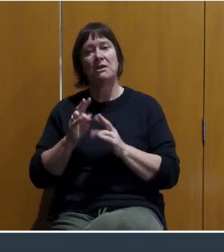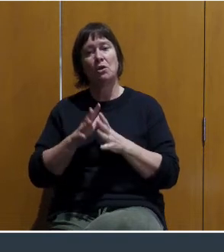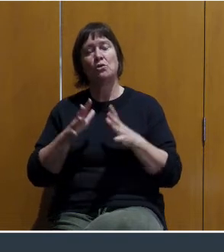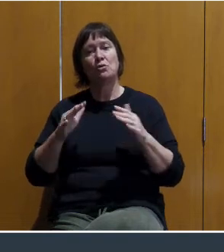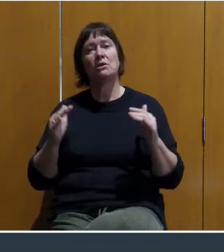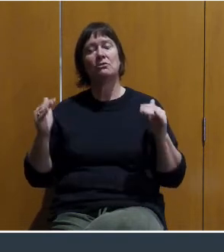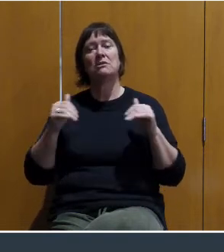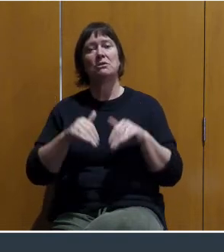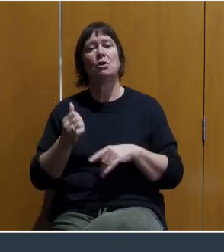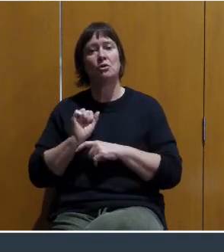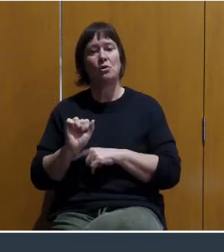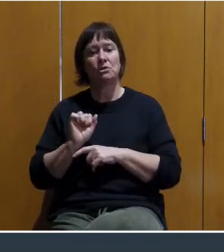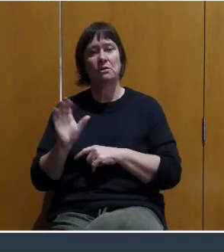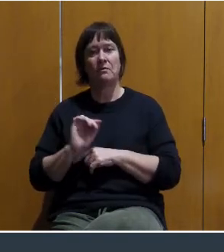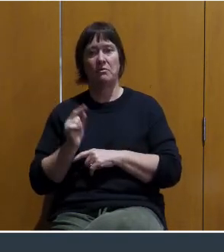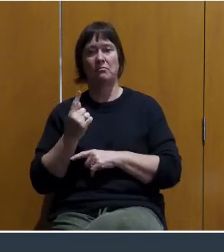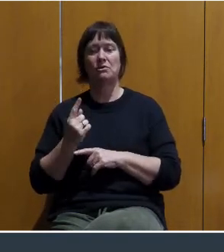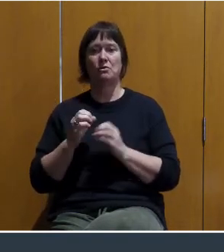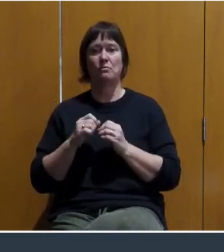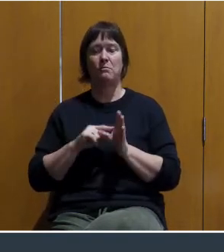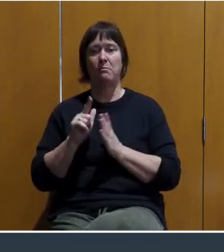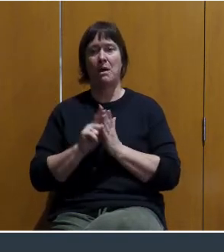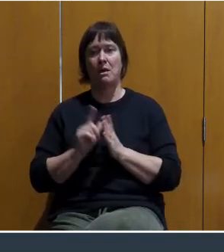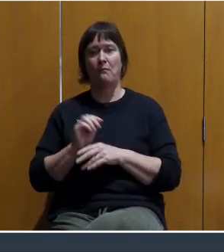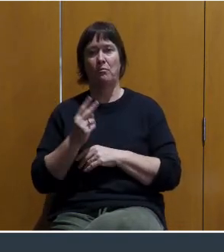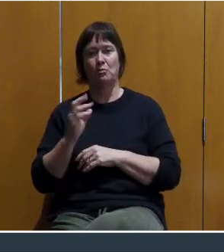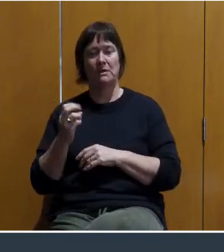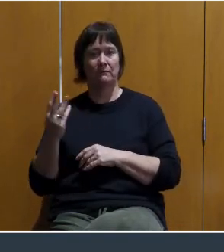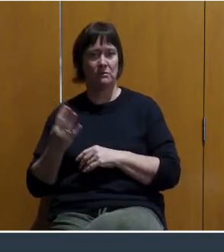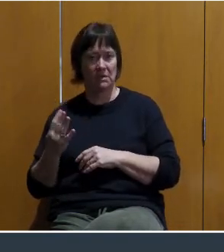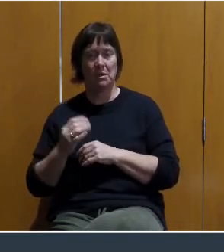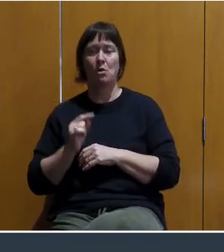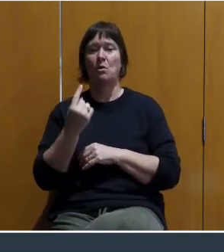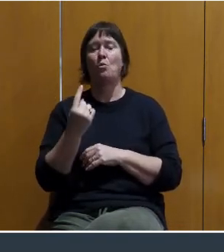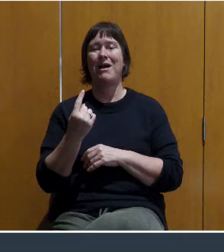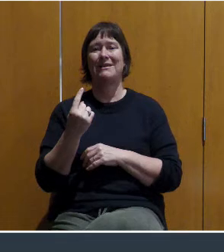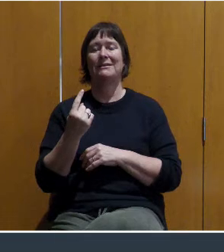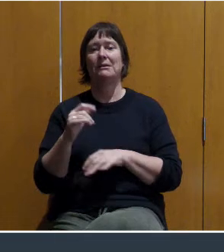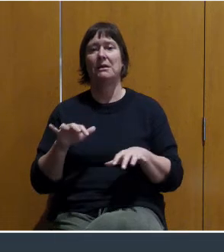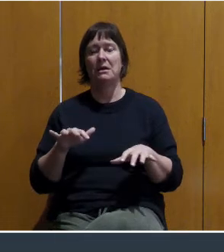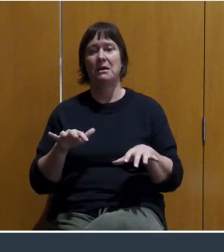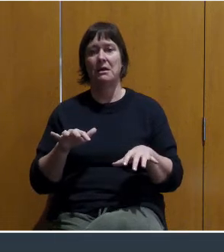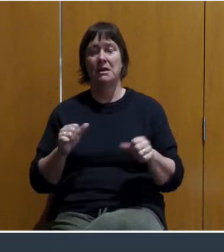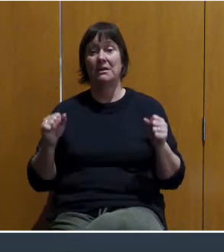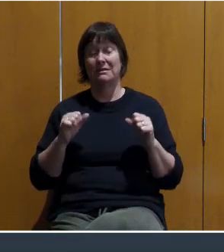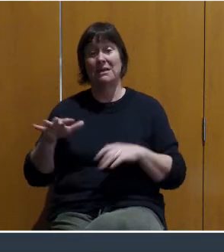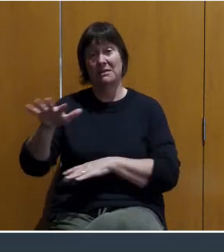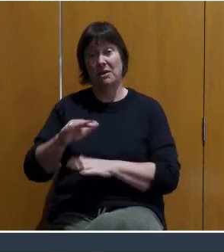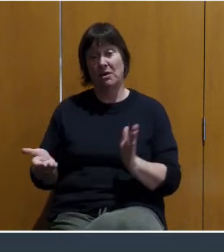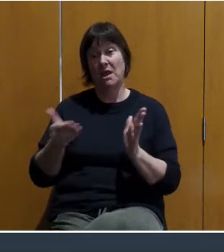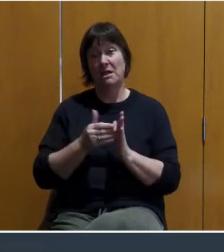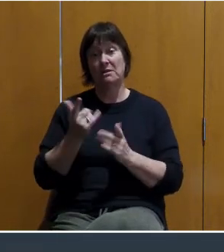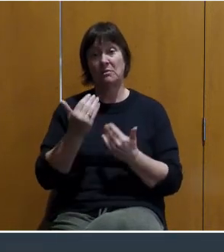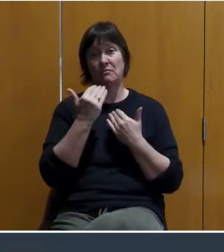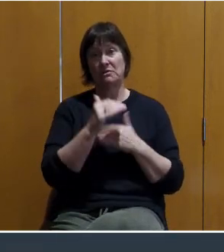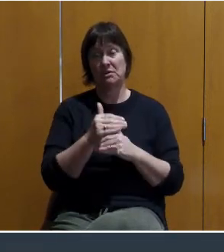in dog ownership since the original bylaw of 2014, and only one exercise area is to be added, with a